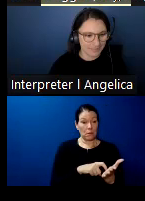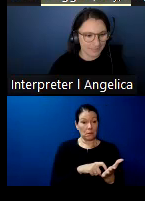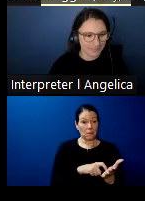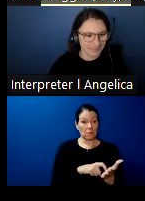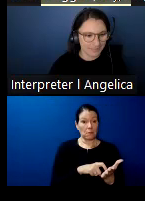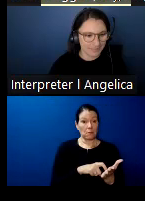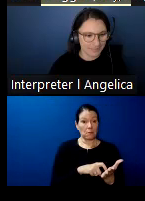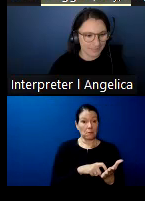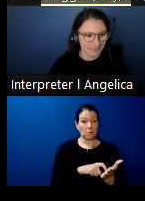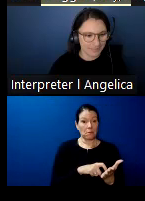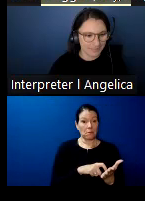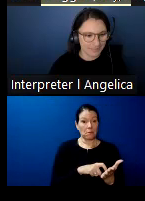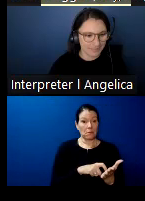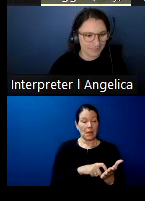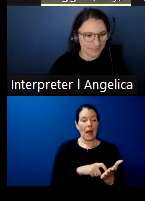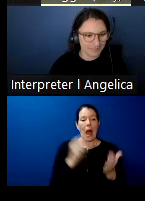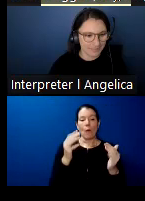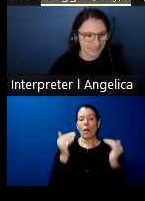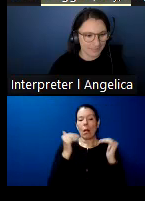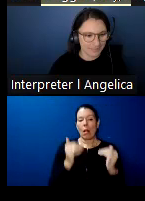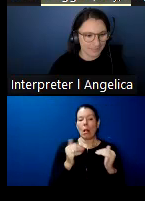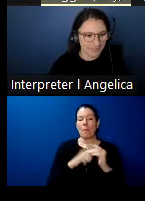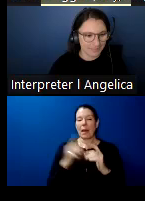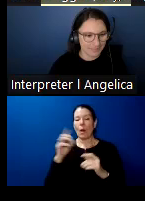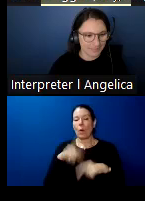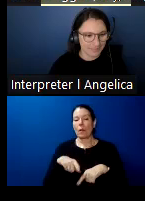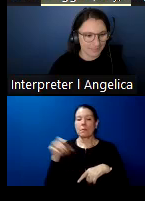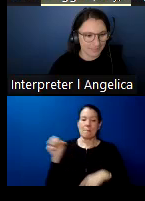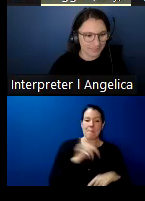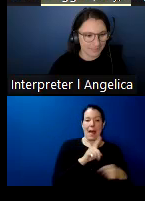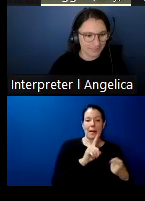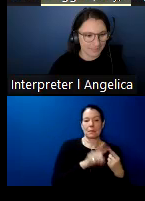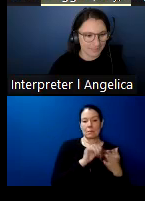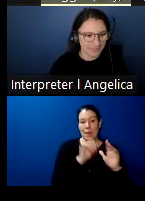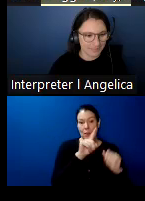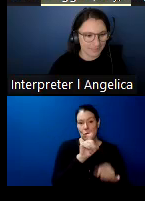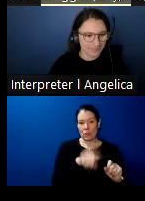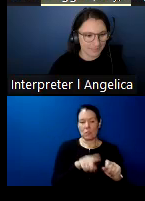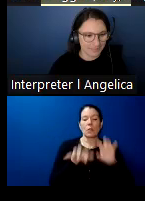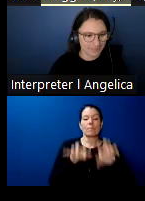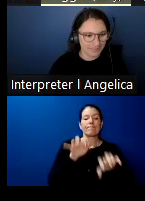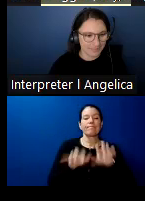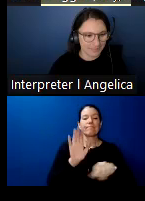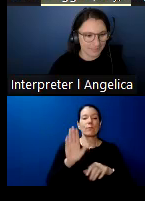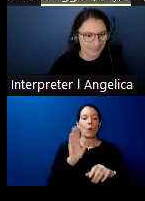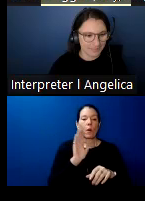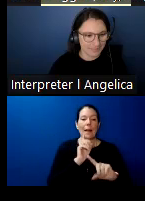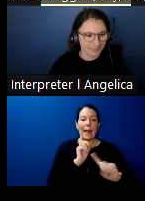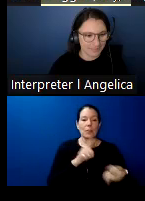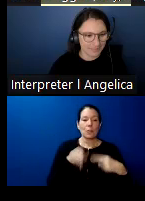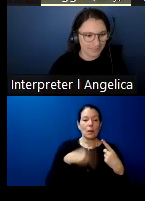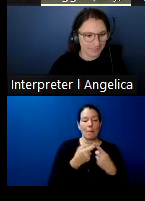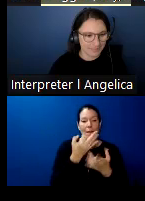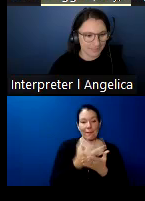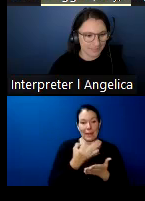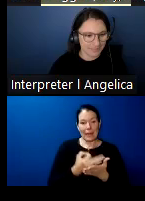experience? So I'm going to move on to the next slide, but I'm going to come back to this poll question. So put in the chat what of financial abuse you